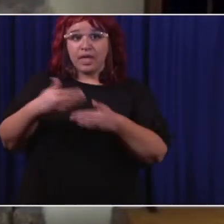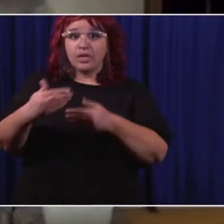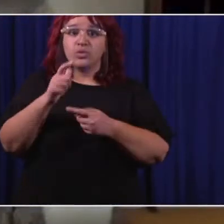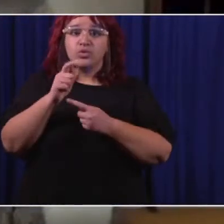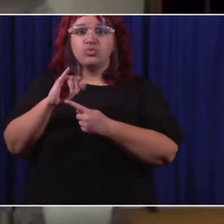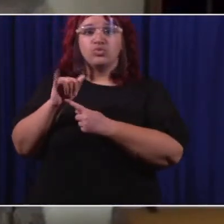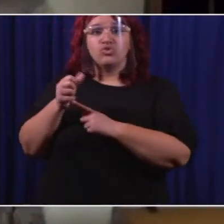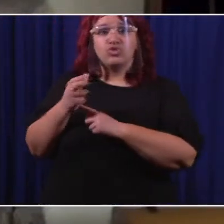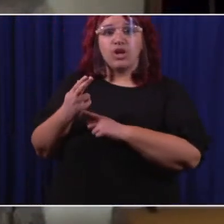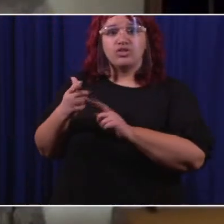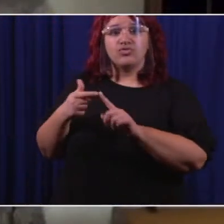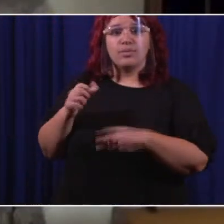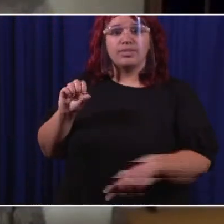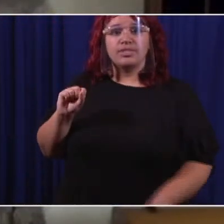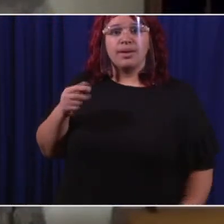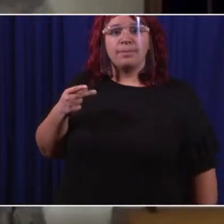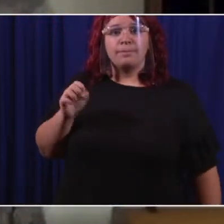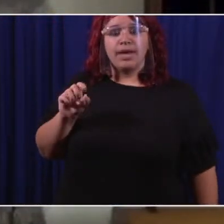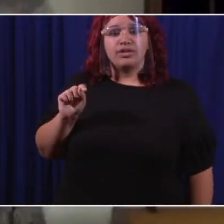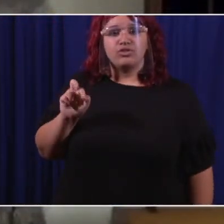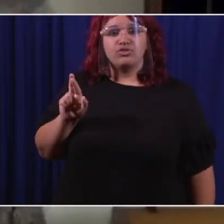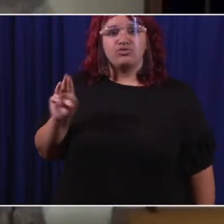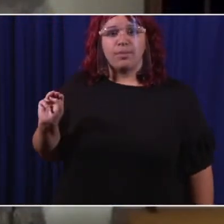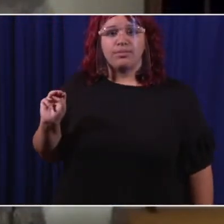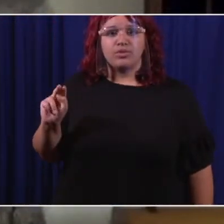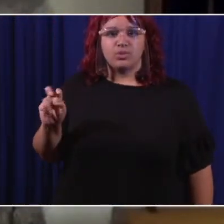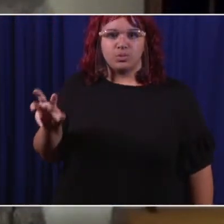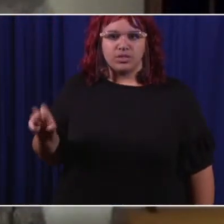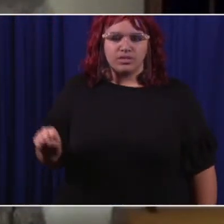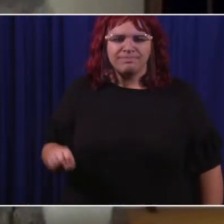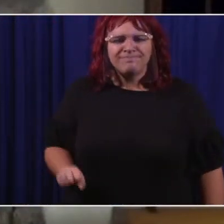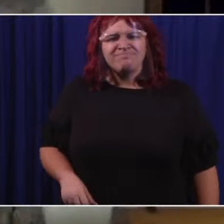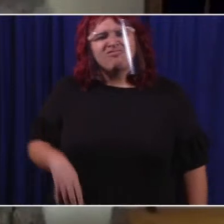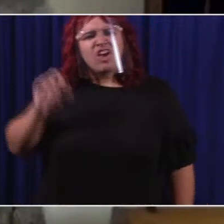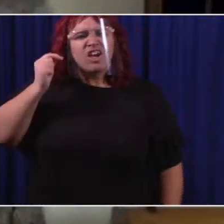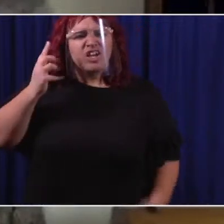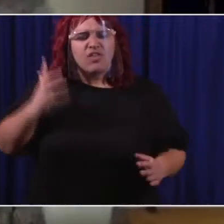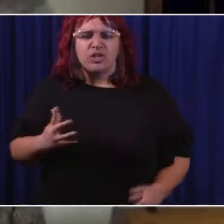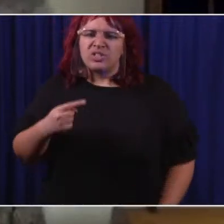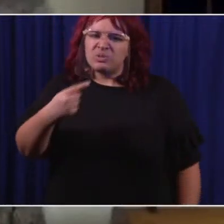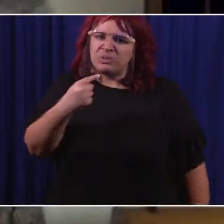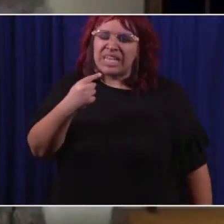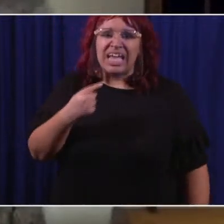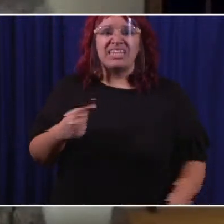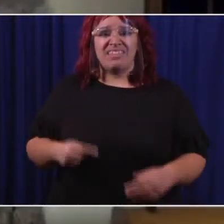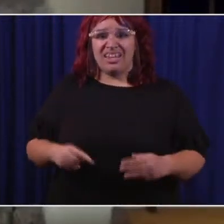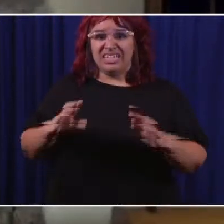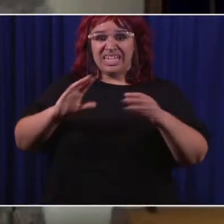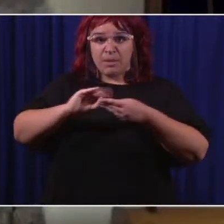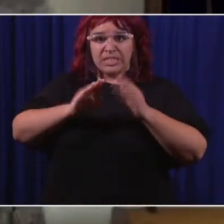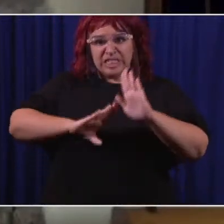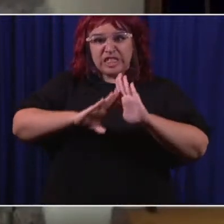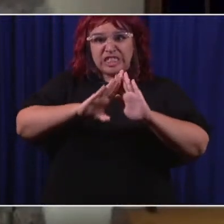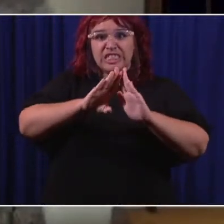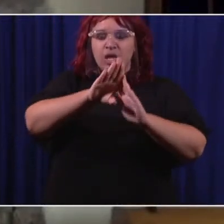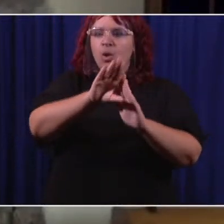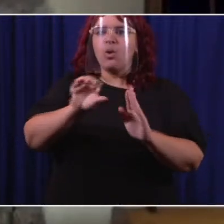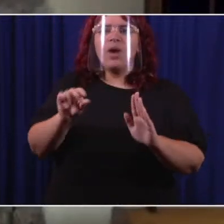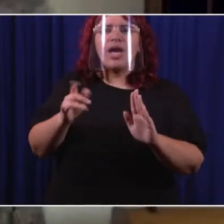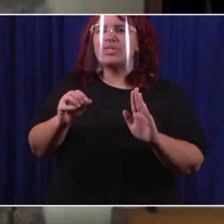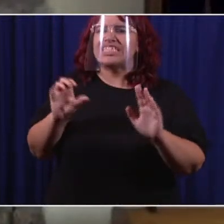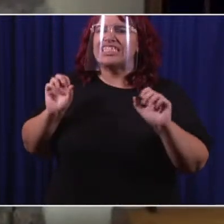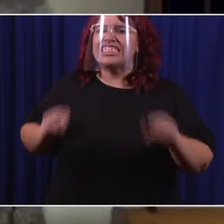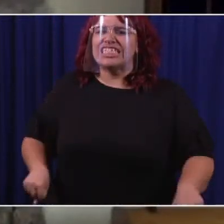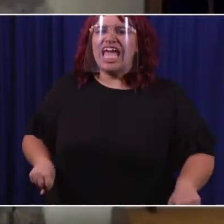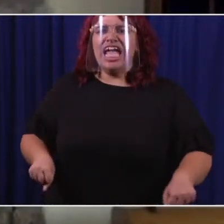Governor. You said that Ohioans still have time to turn this around, and you've also signaled to those that haven't taken